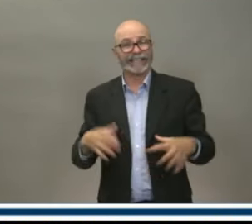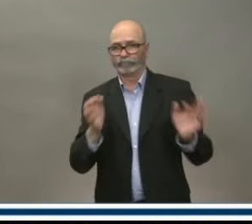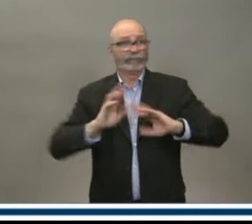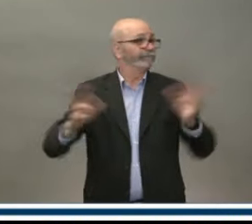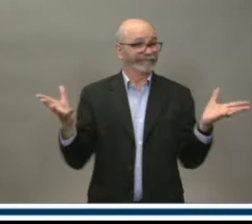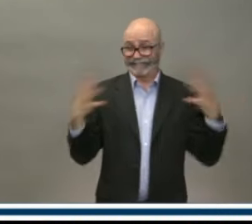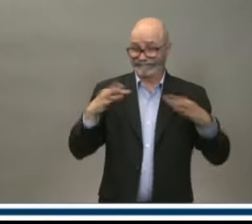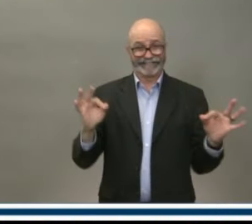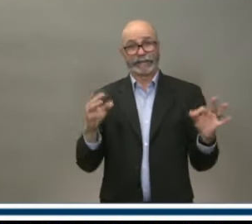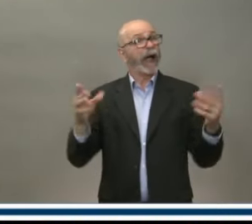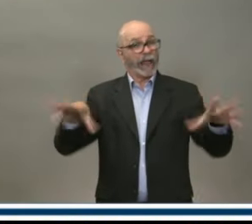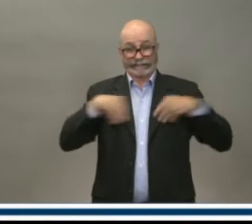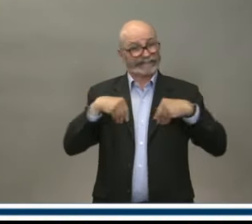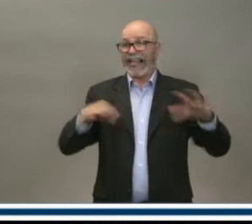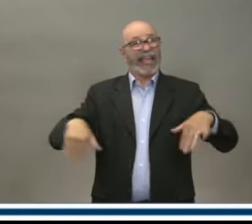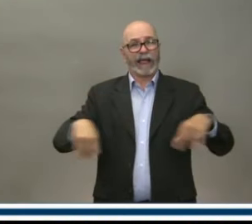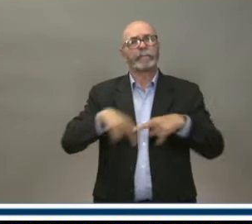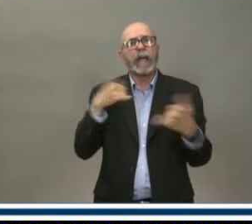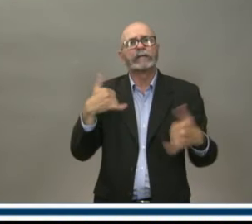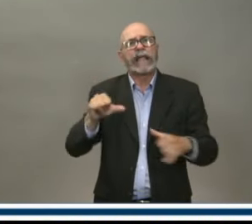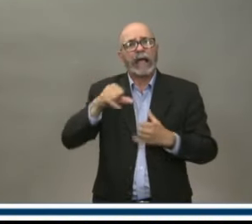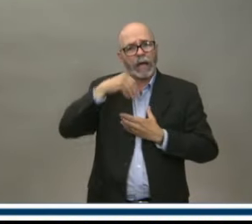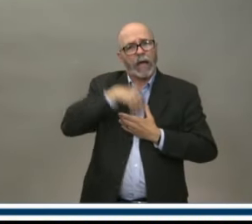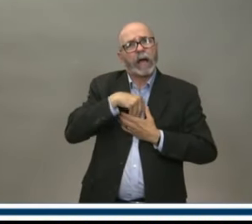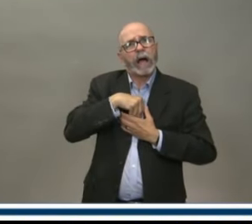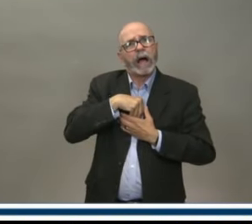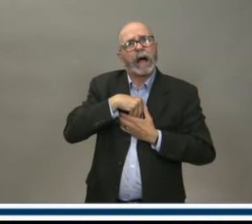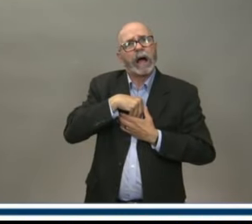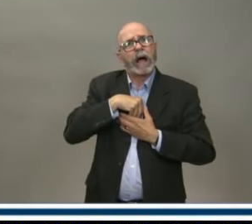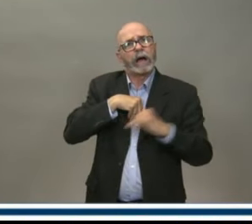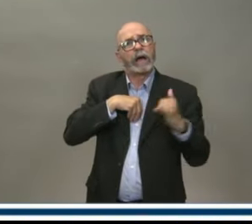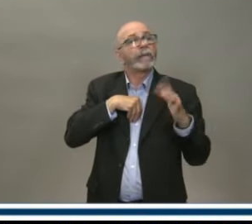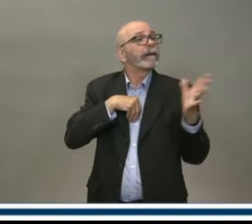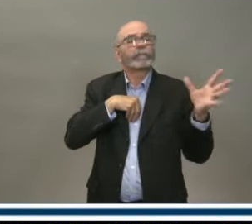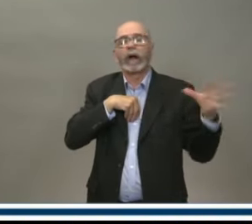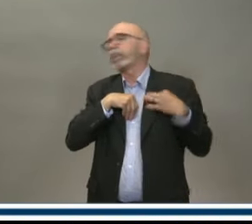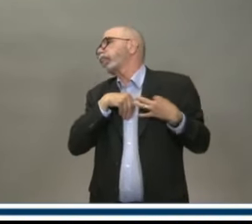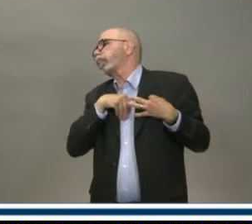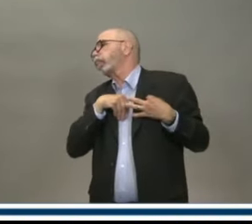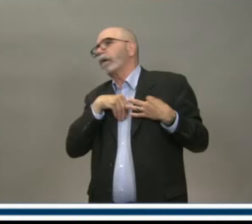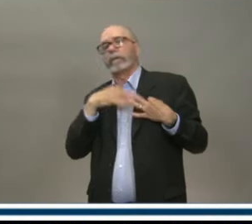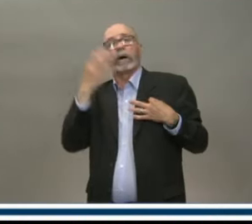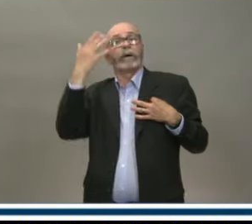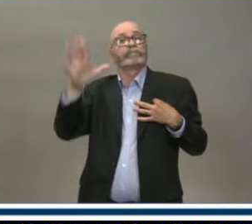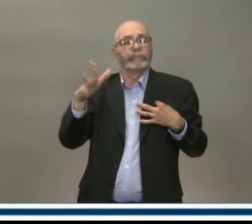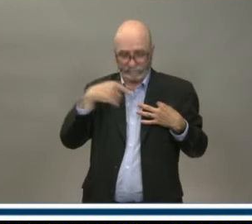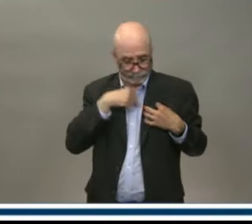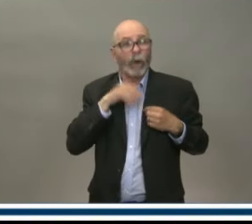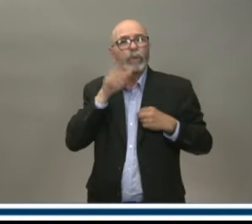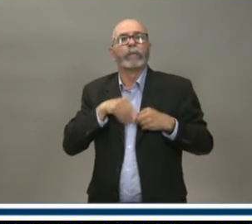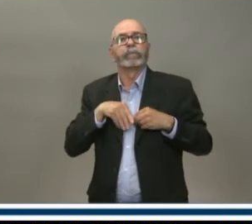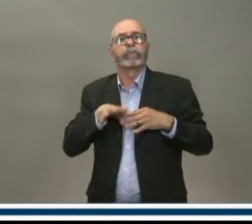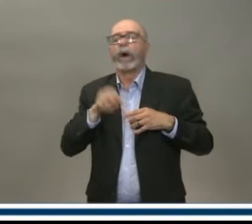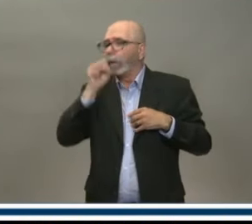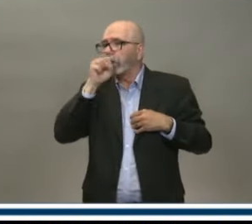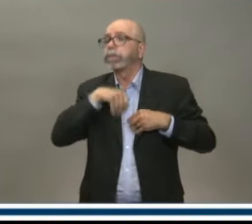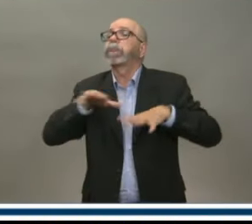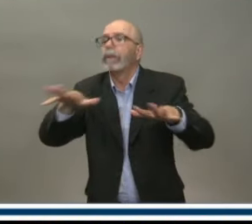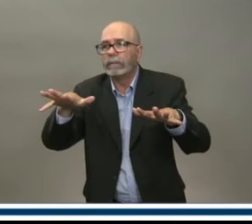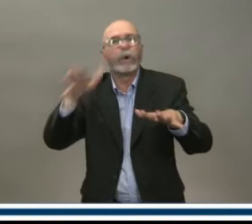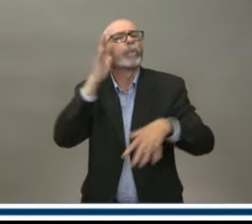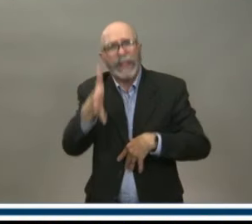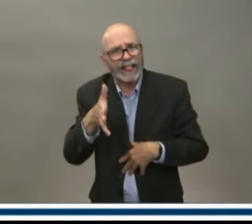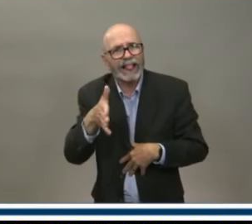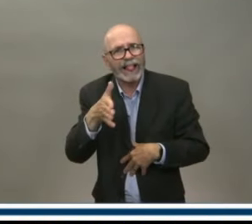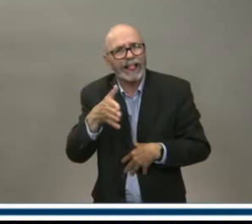will give COVID-19 a foothold to come back and resurge even within our community. communities. We are